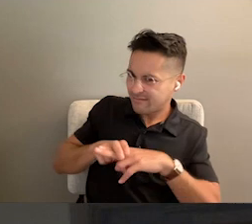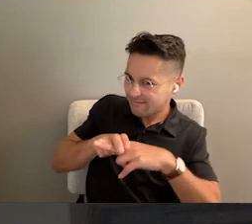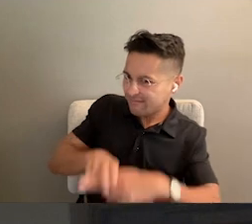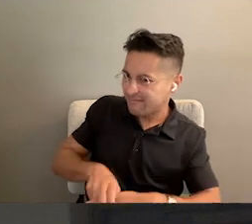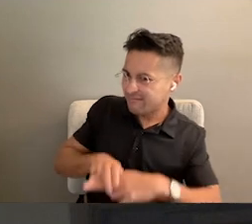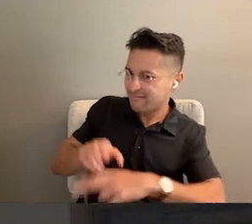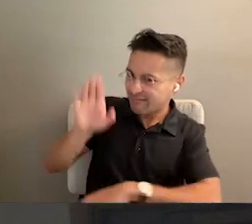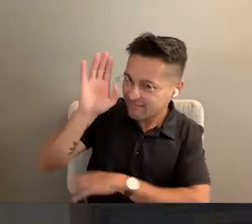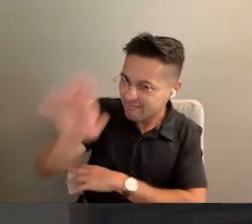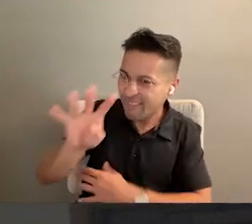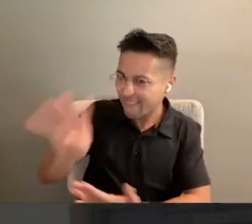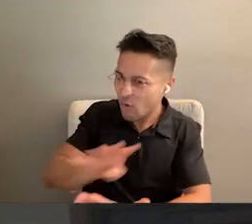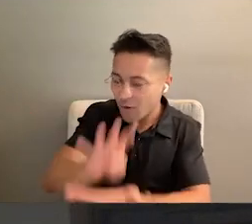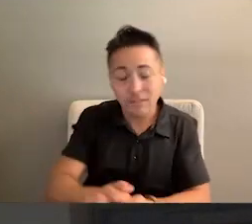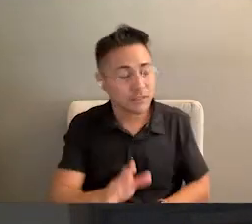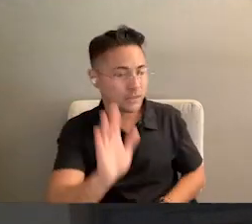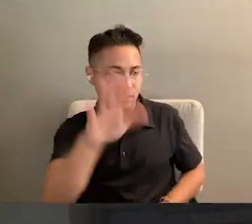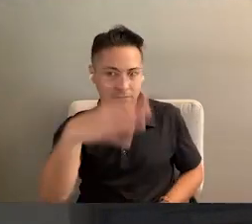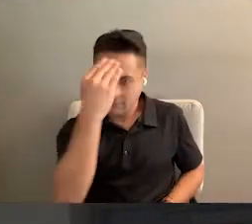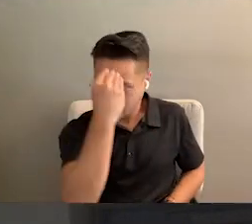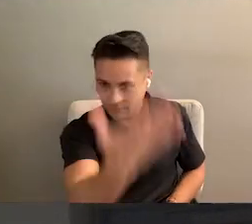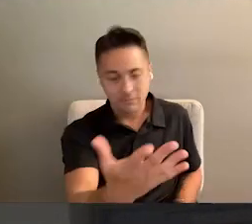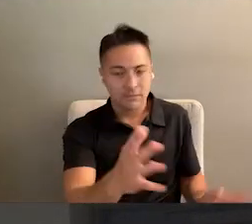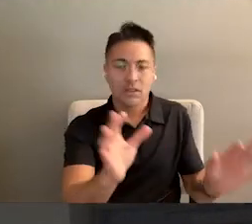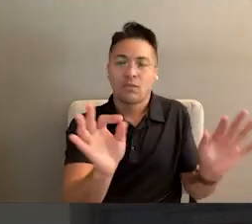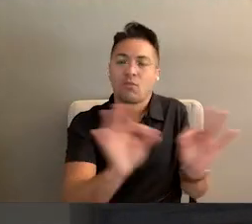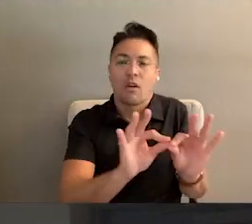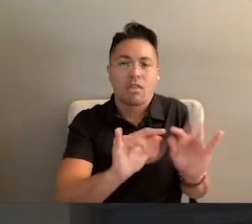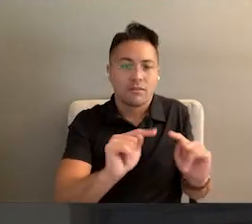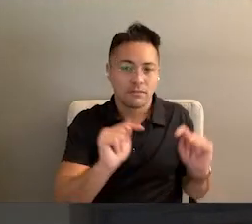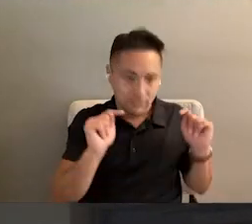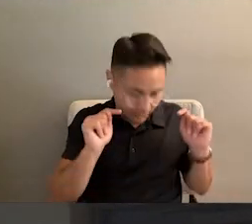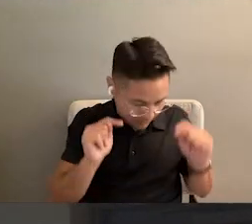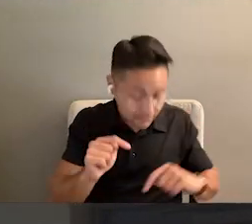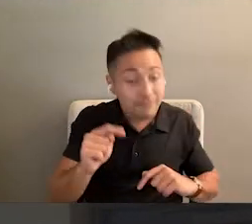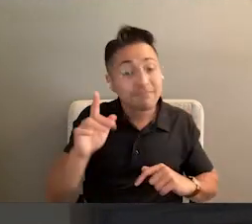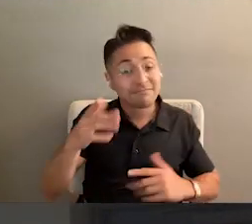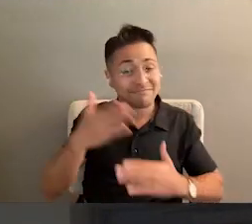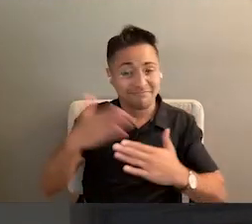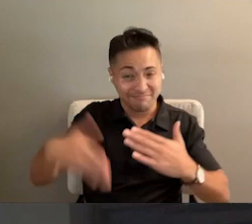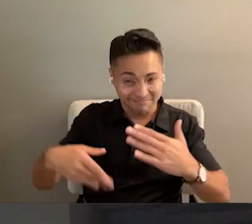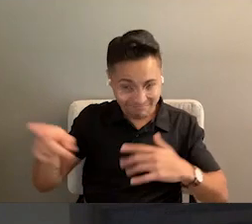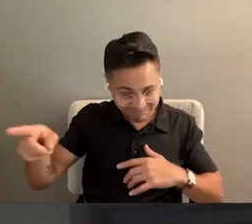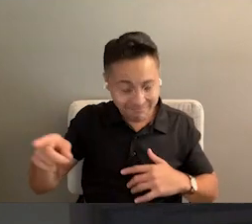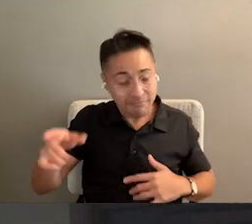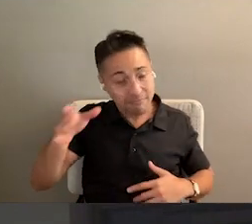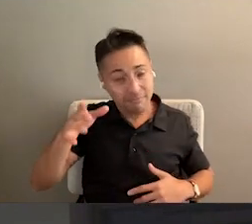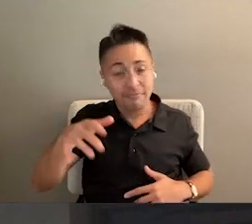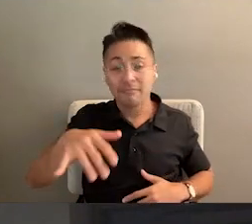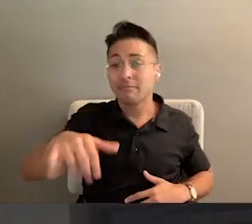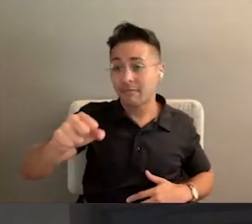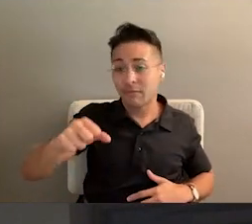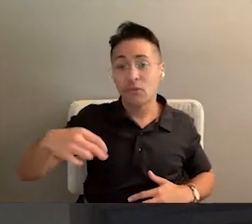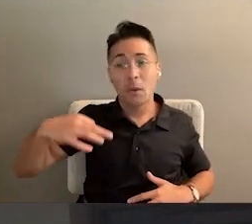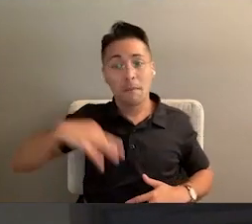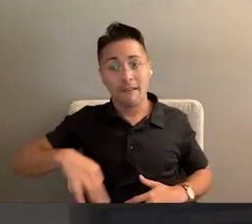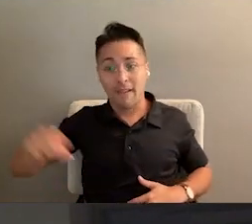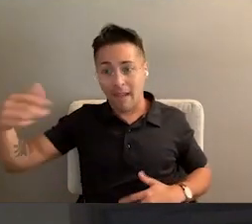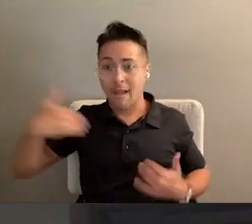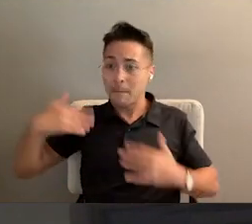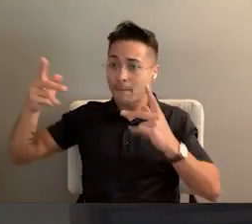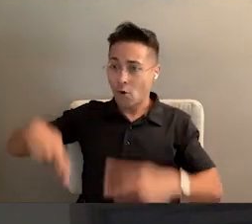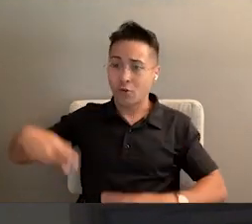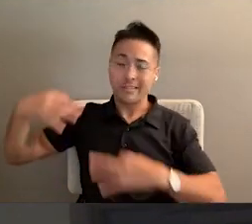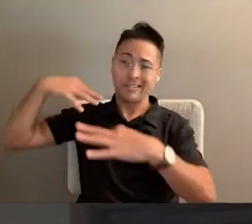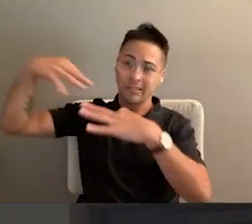hours. Who wants to sit through 4 hours, right? I'm telling you, it's worth it, okay? You also,